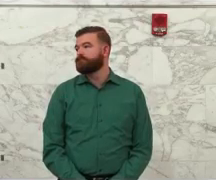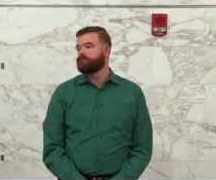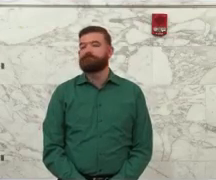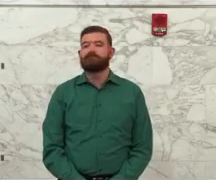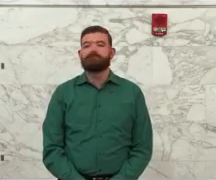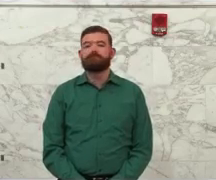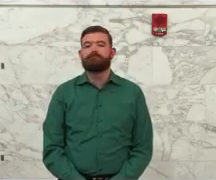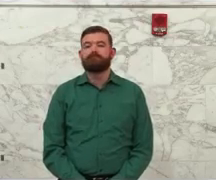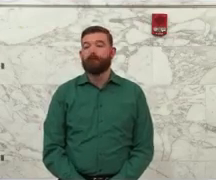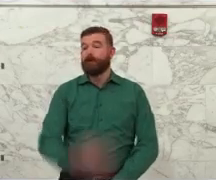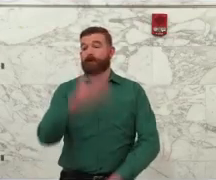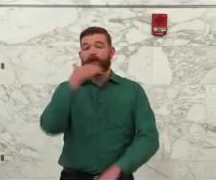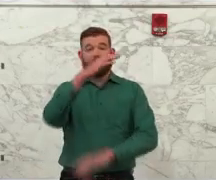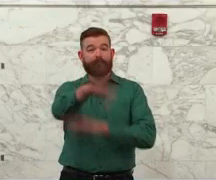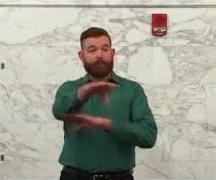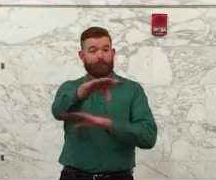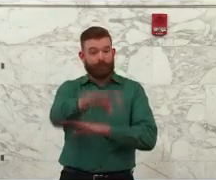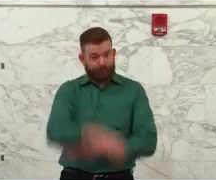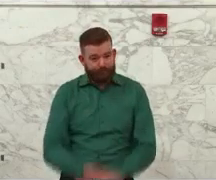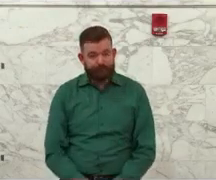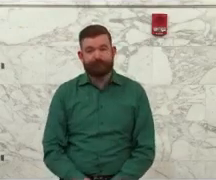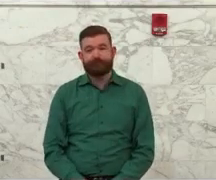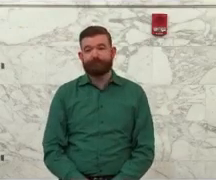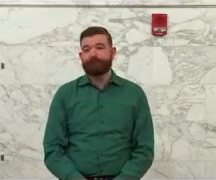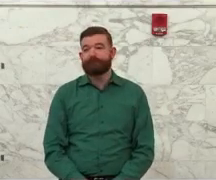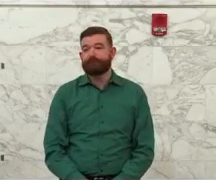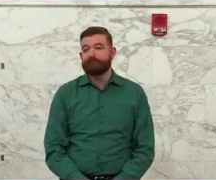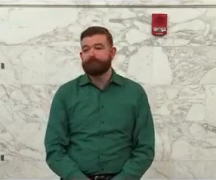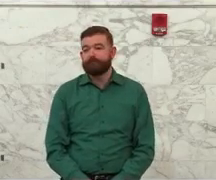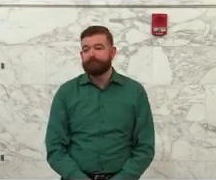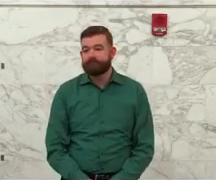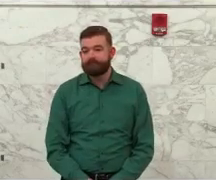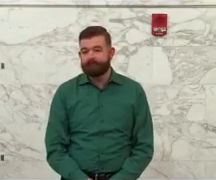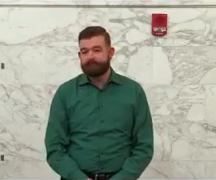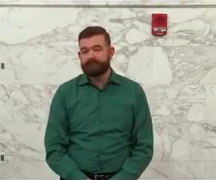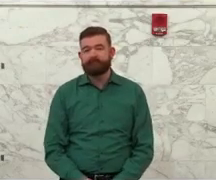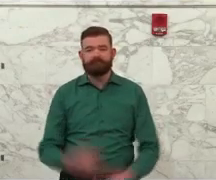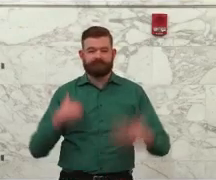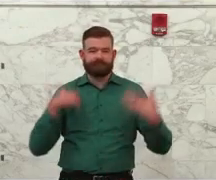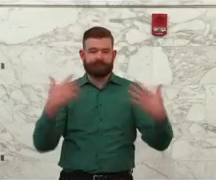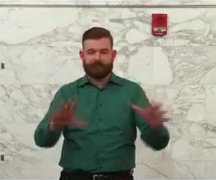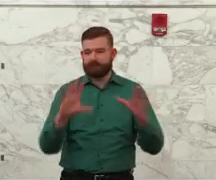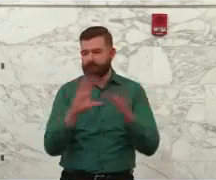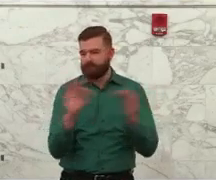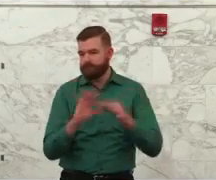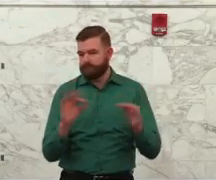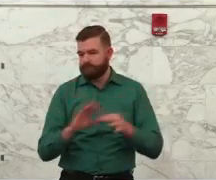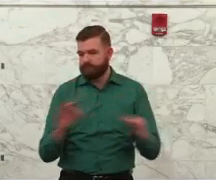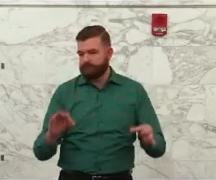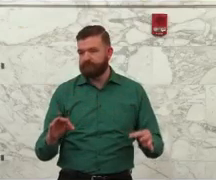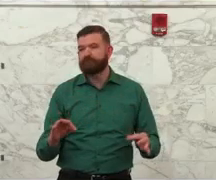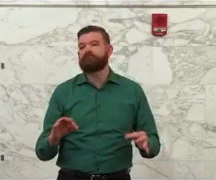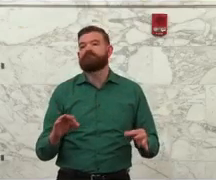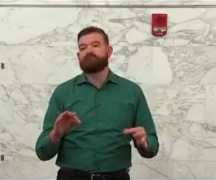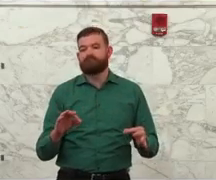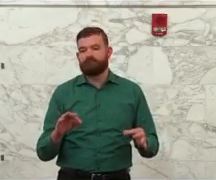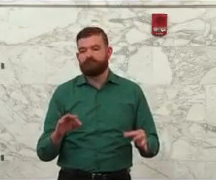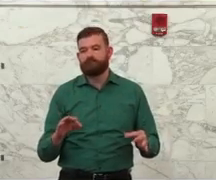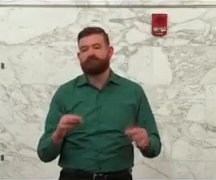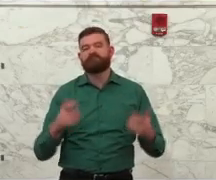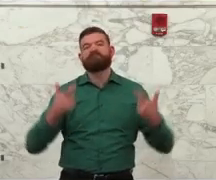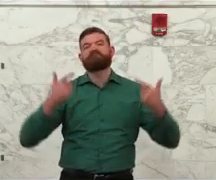Good afternoon. I've said a couple of times this week we're going to need a bigger boat. I did not necessarily say we're going to need a